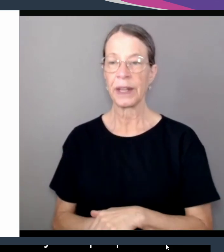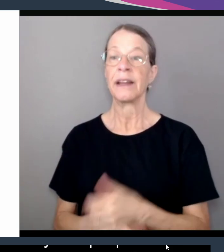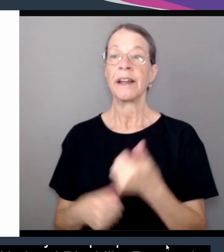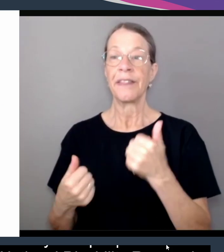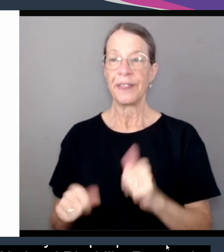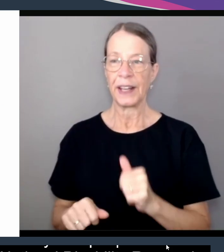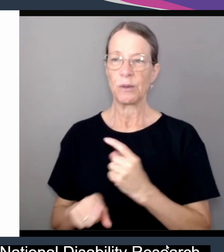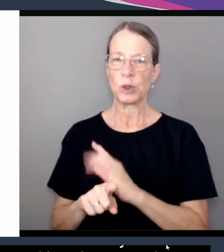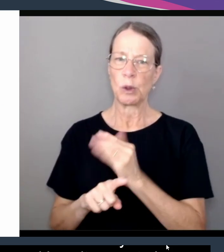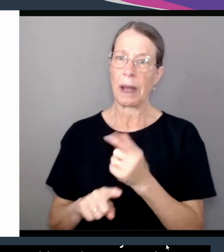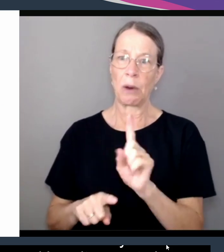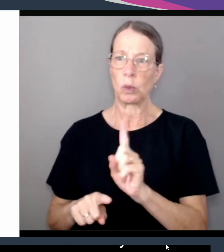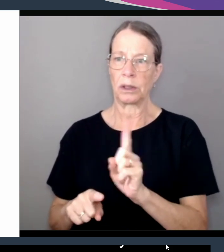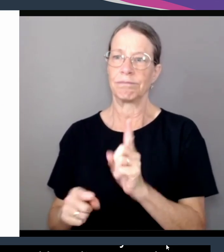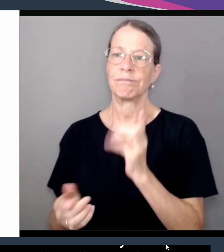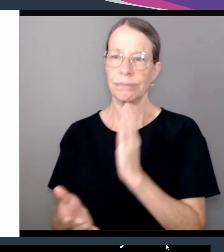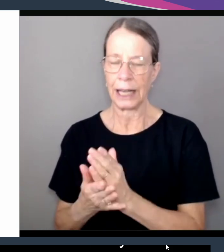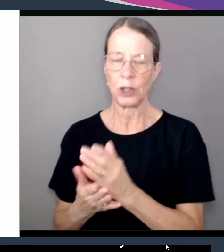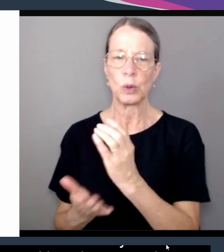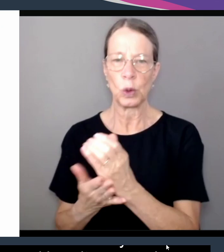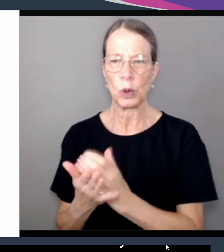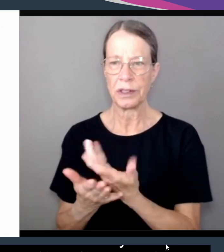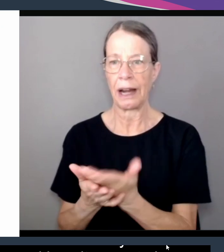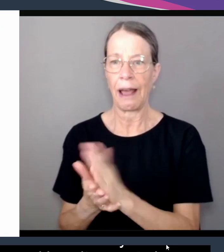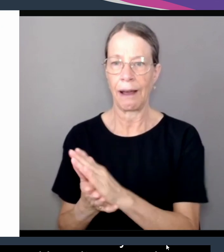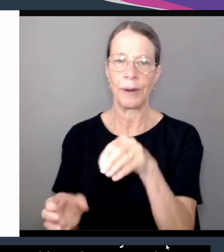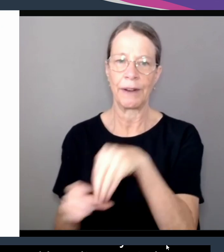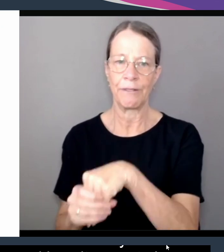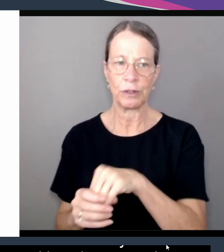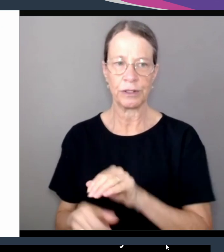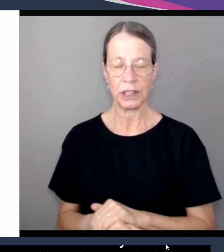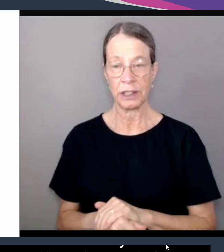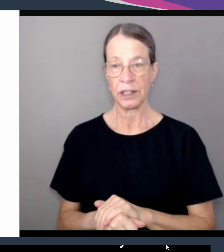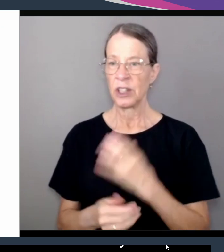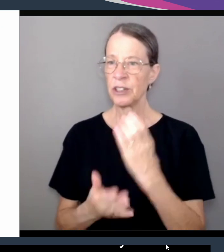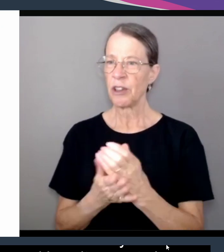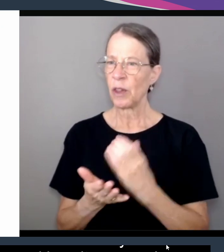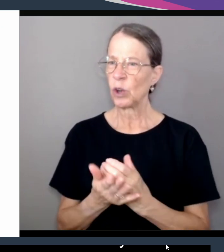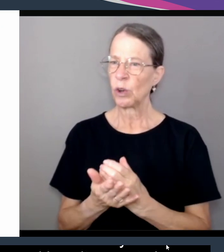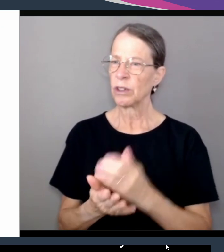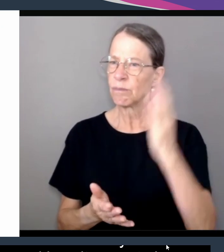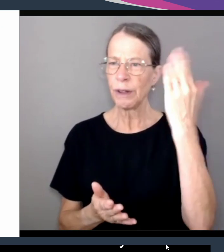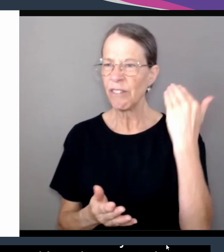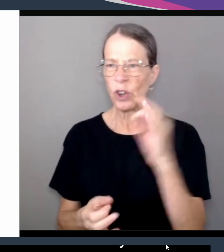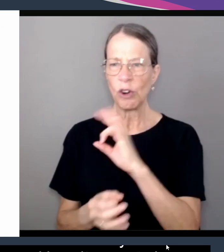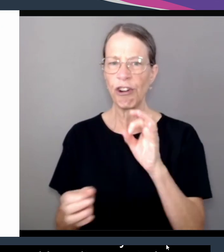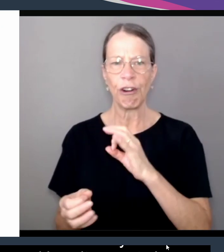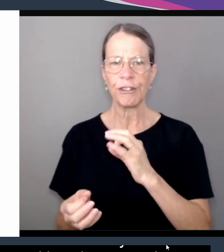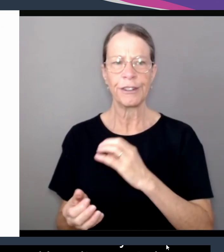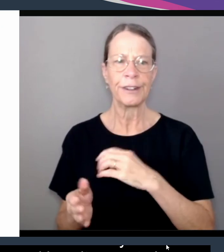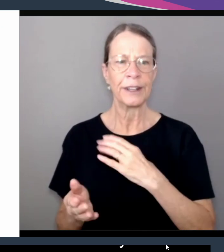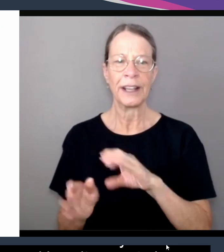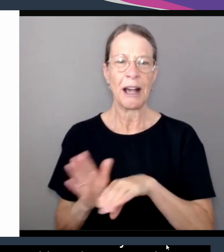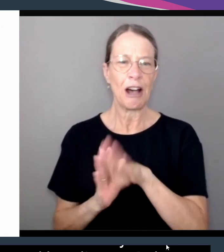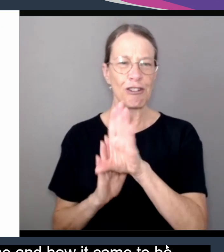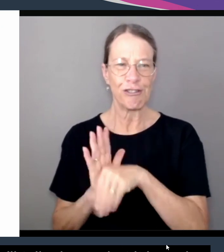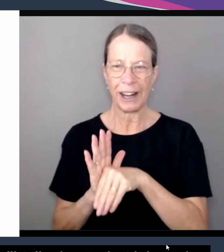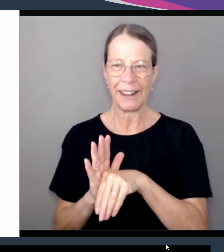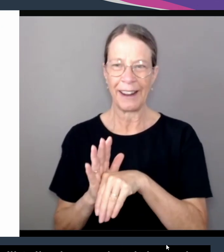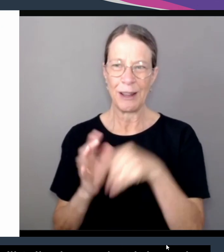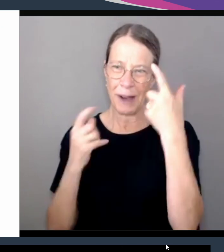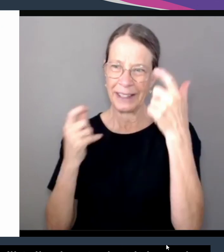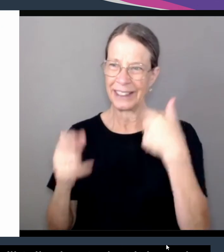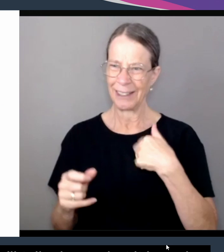can get involved. The course didn't start out as a curriculum idea. I'm not much of a curriculum